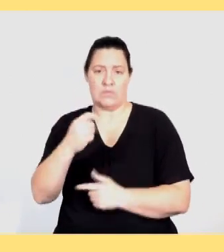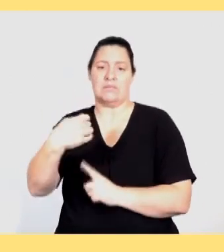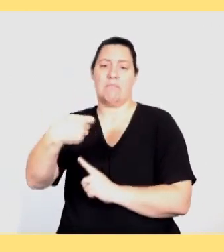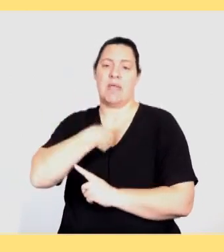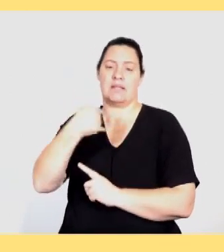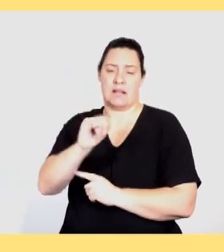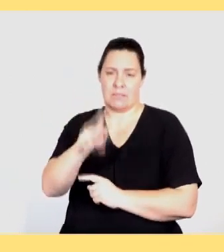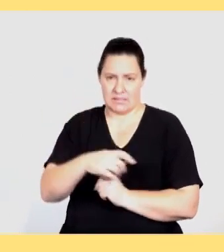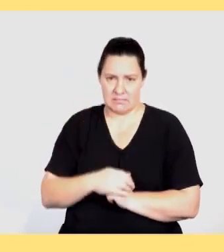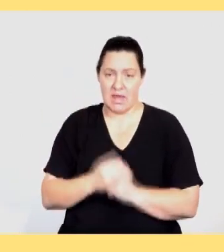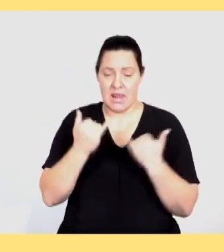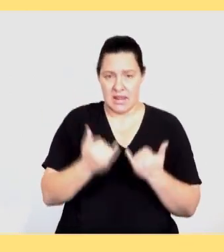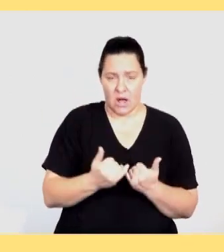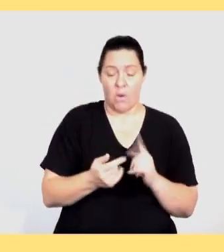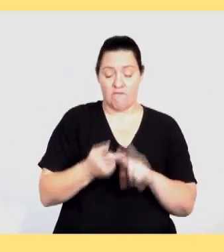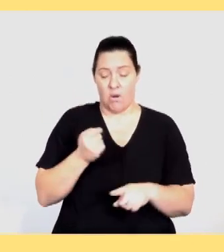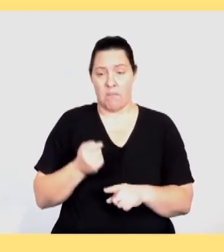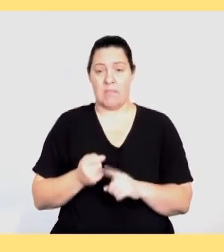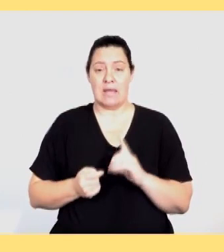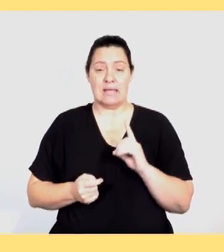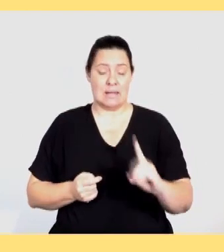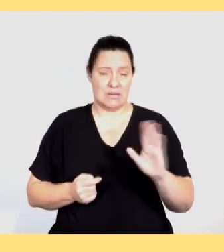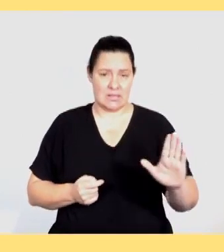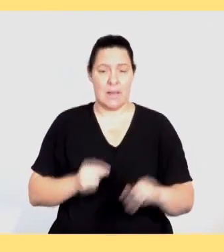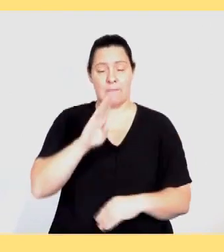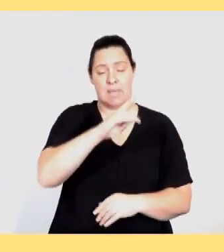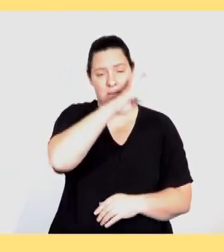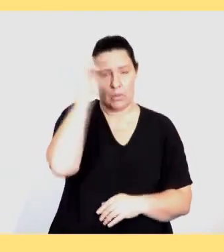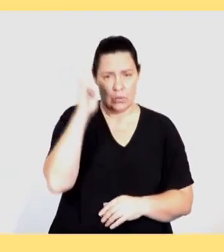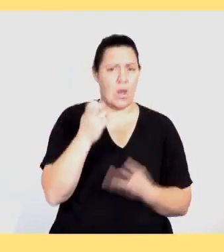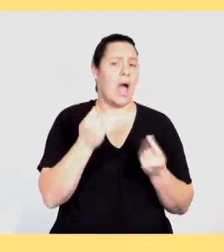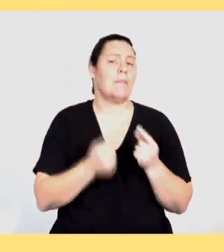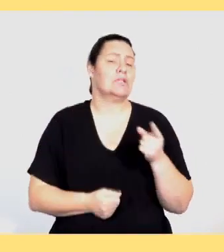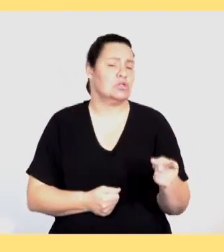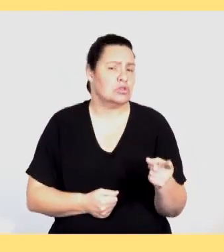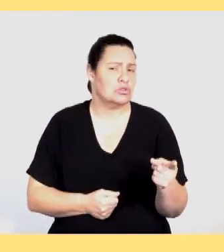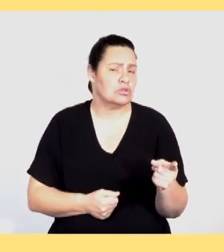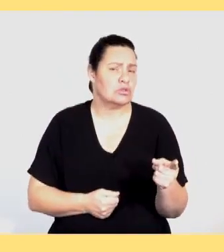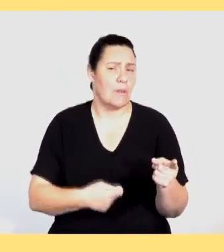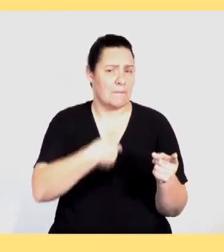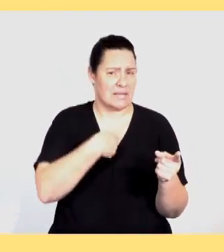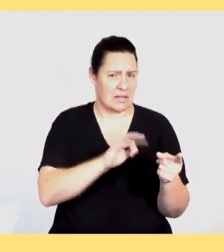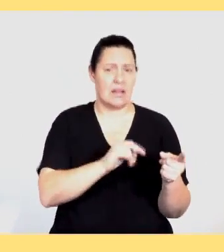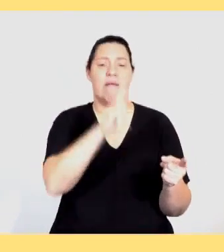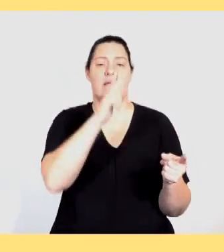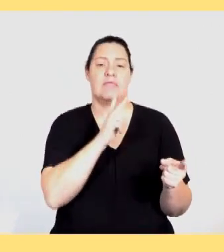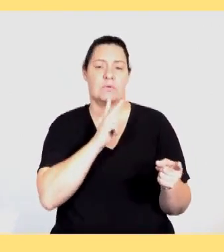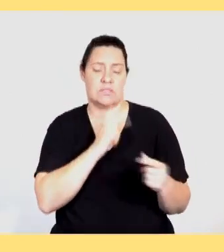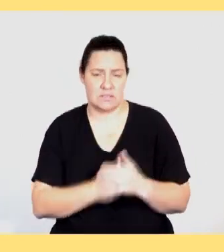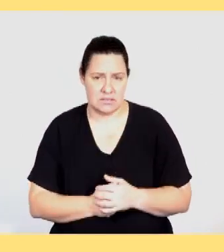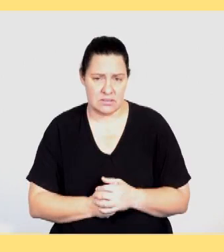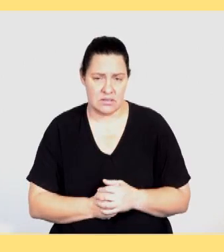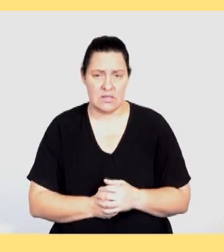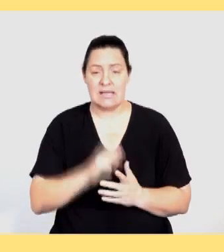I'll come, and then I'm now going to say on the debit side, B Blue, how much is he owing us?